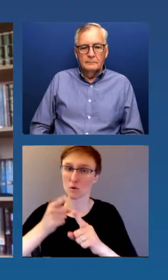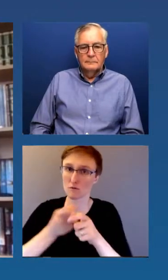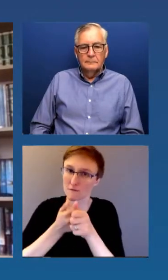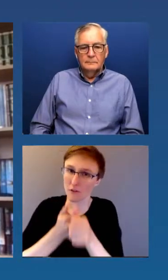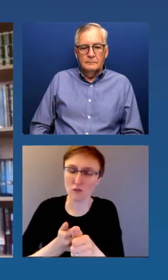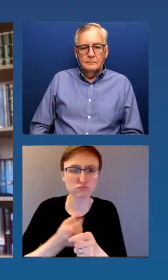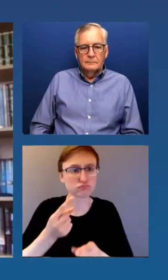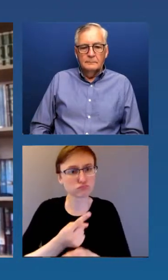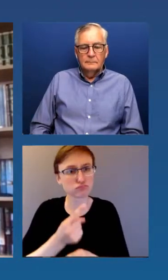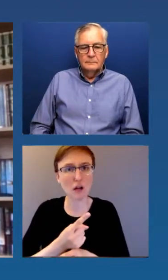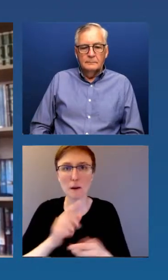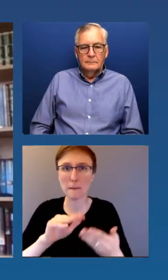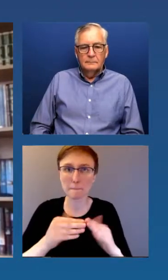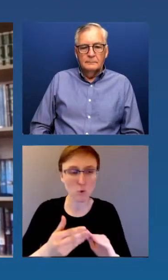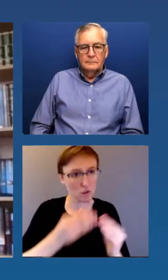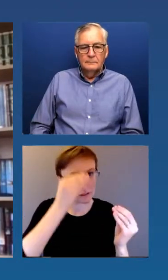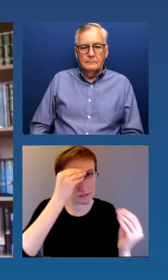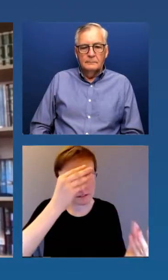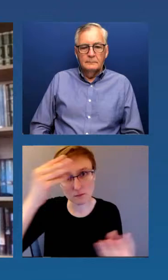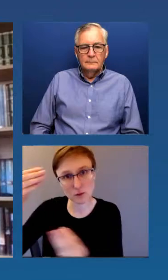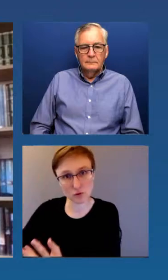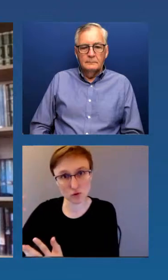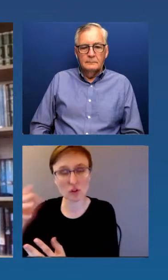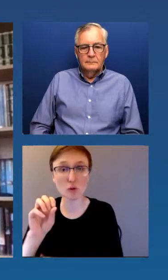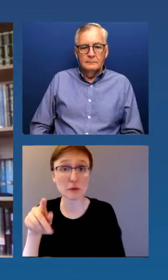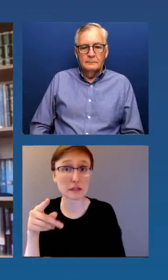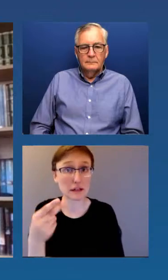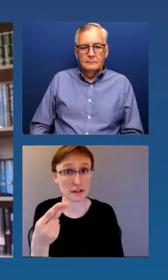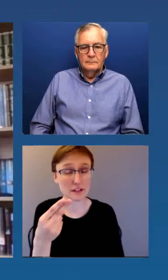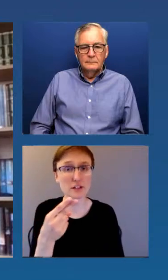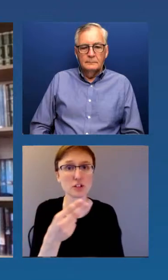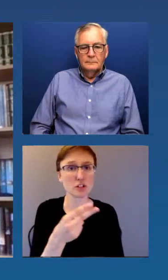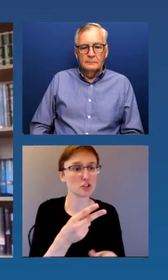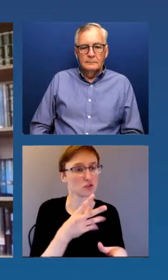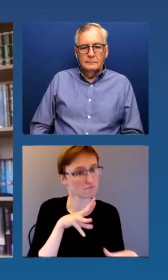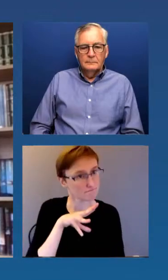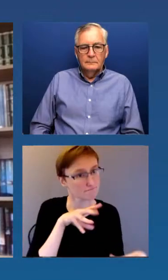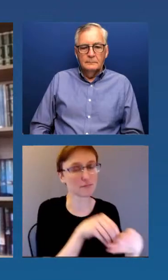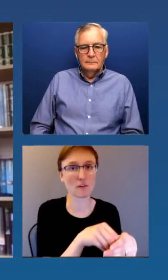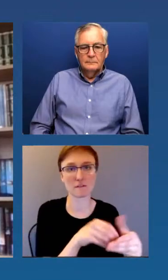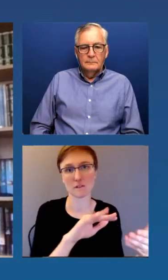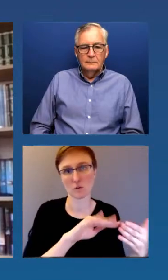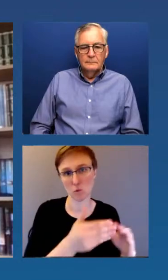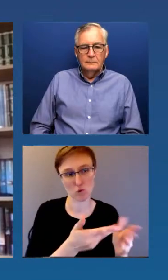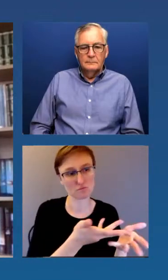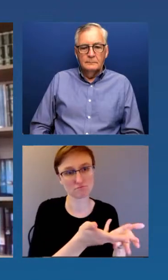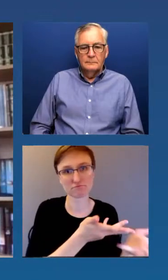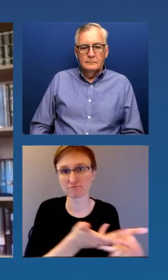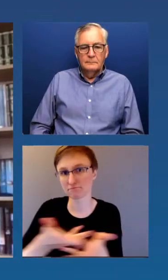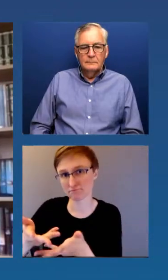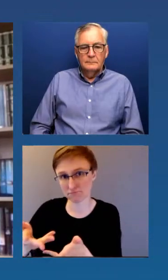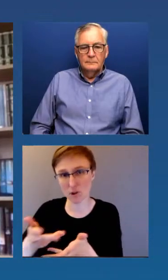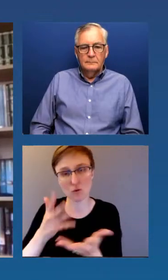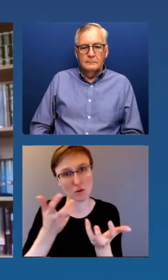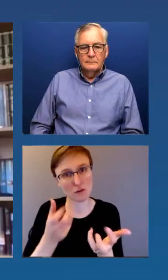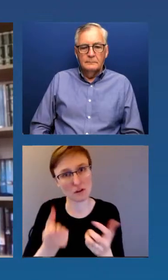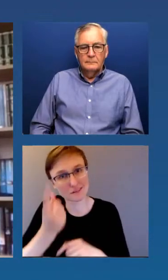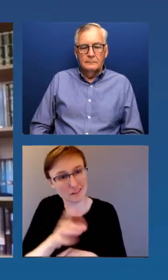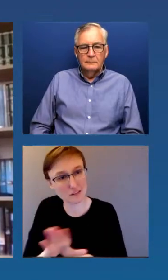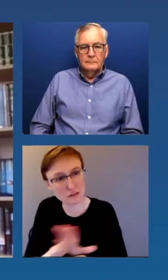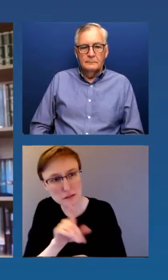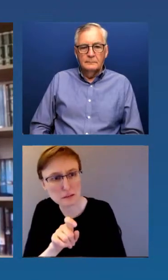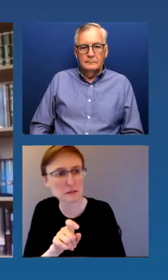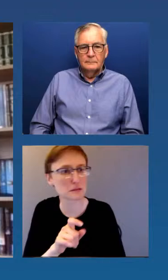OPH continues to work directly within neighborhoods and in partnerships with communities to understand the needs and how to address barriers to get